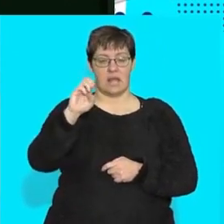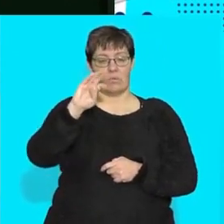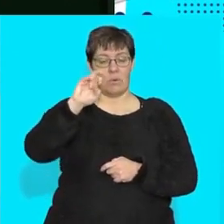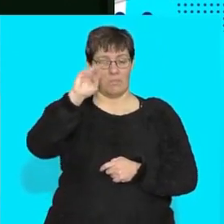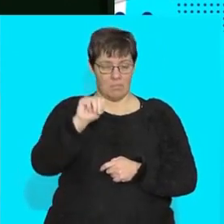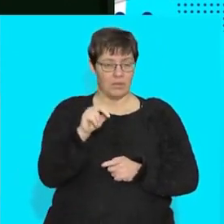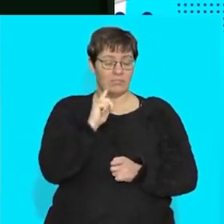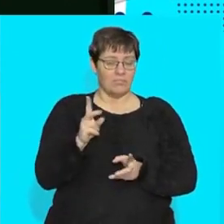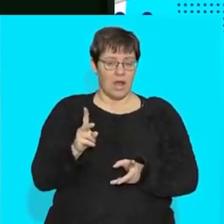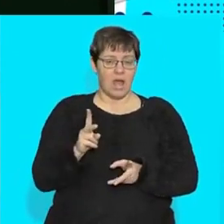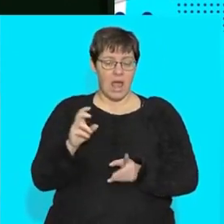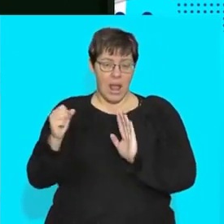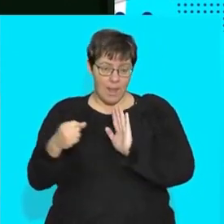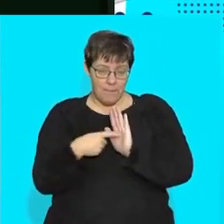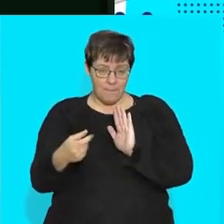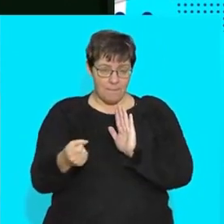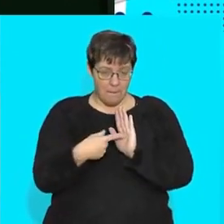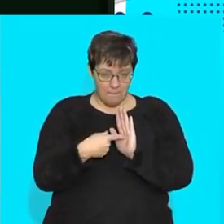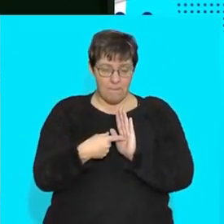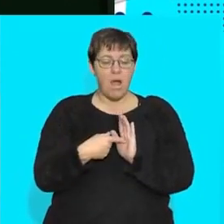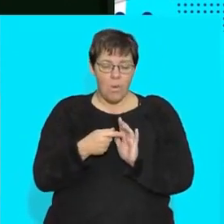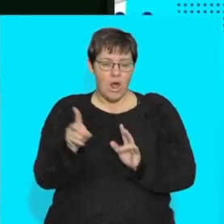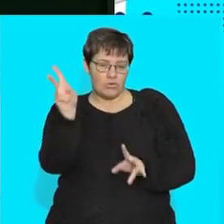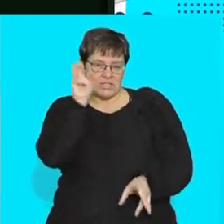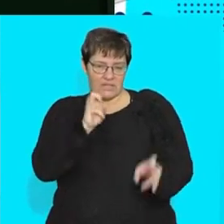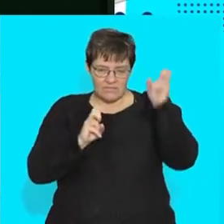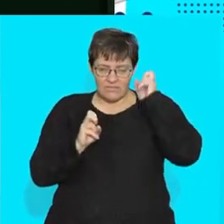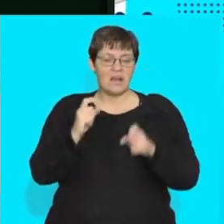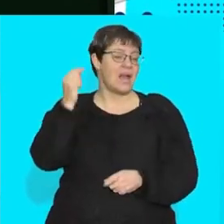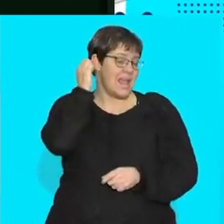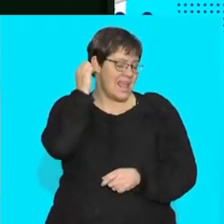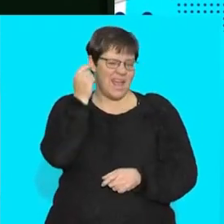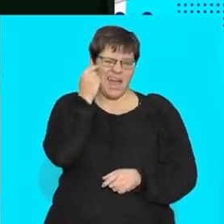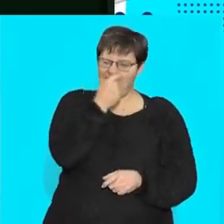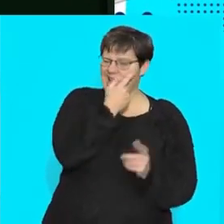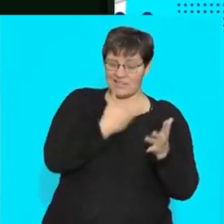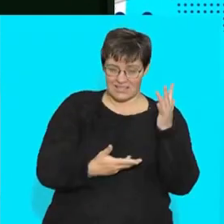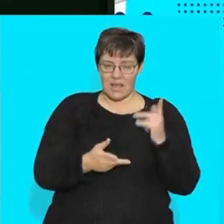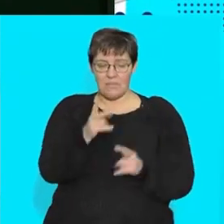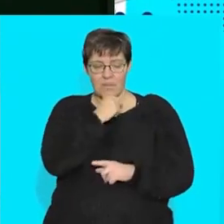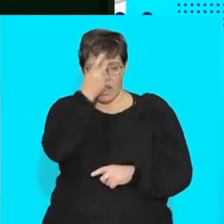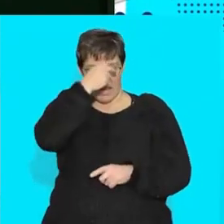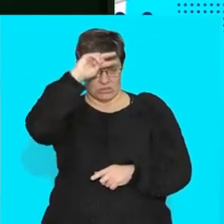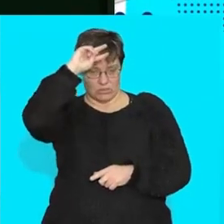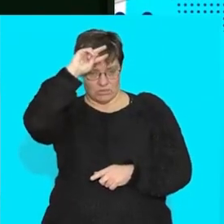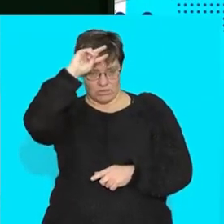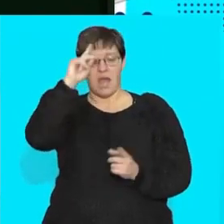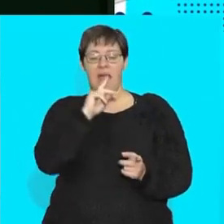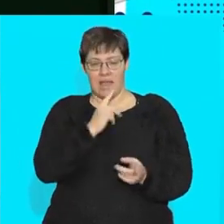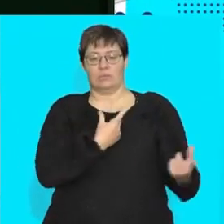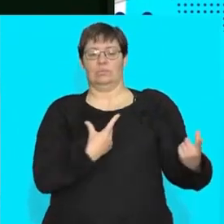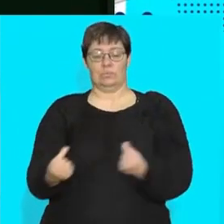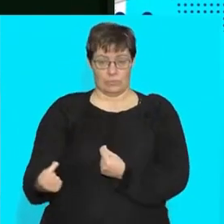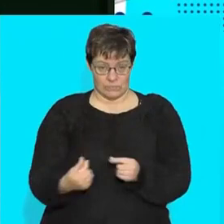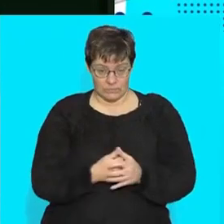always receive impulses from your sense organs. Now your ear is a sense organ. It will interpret it and react on